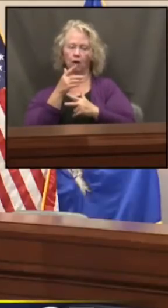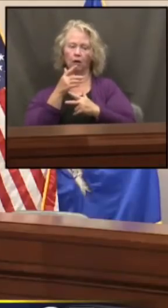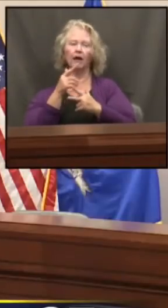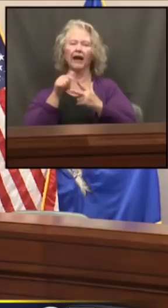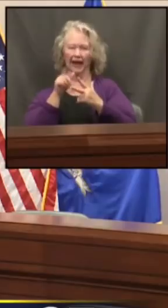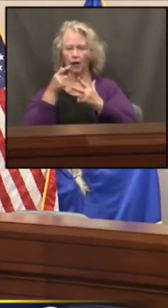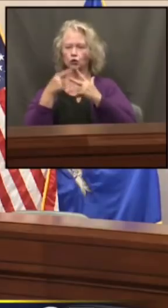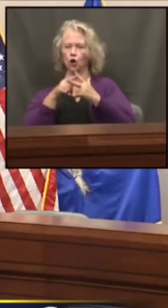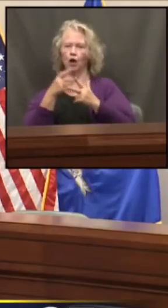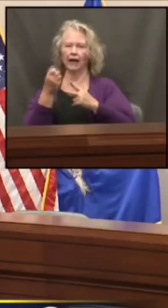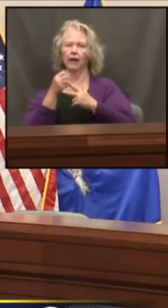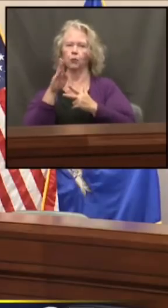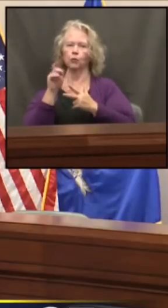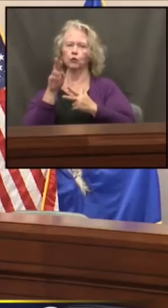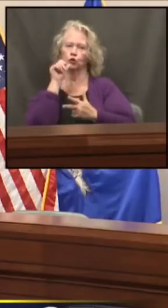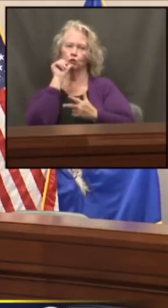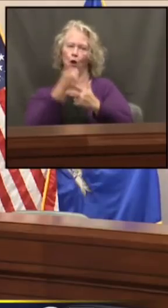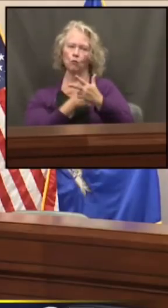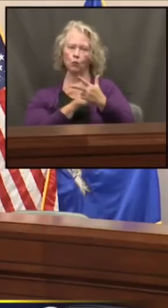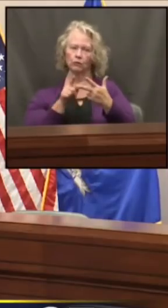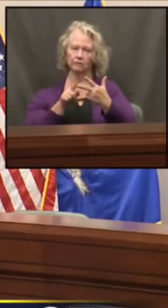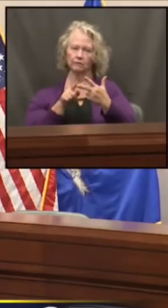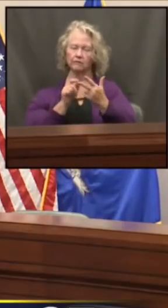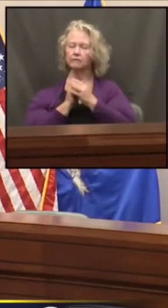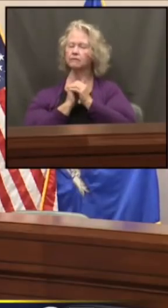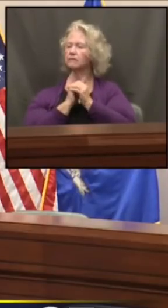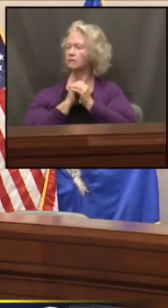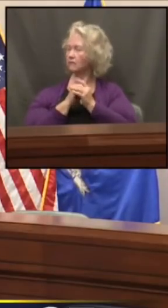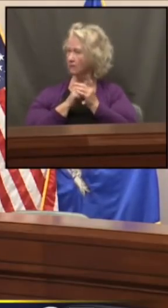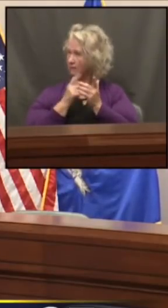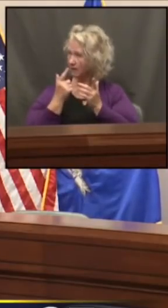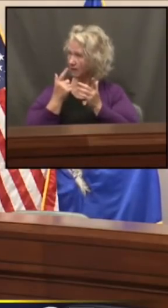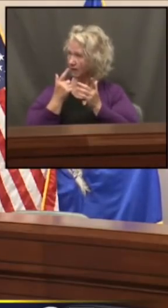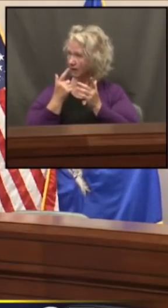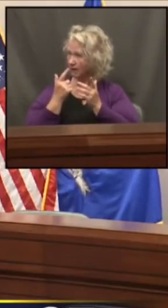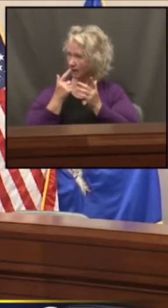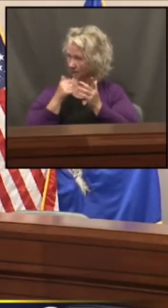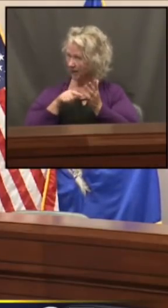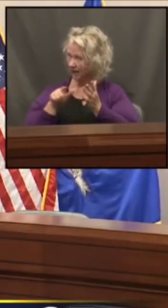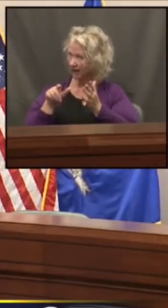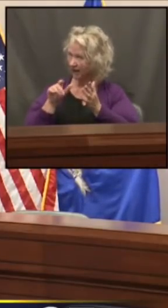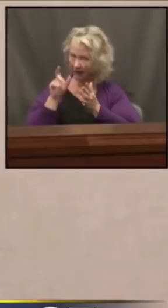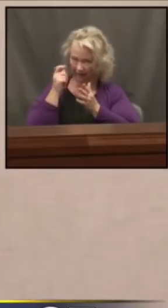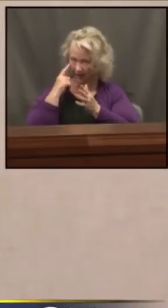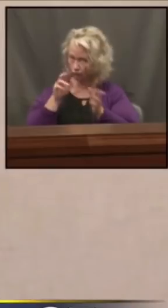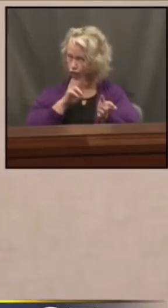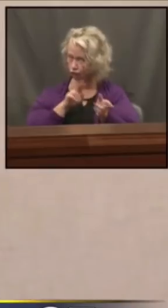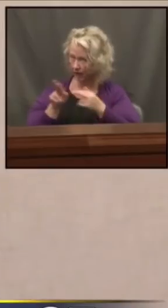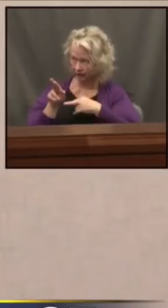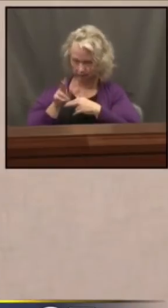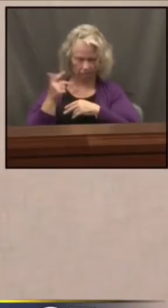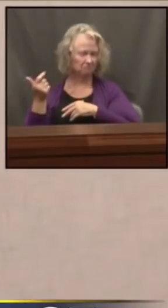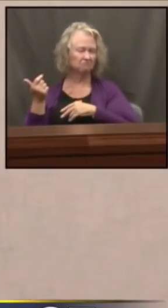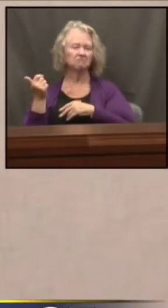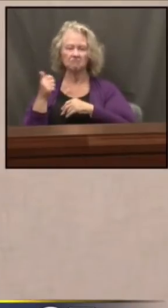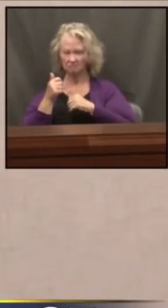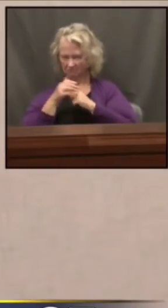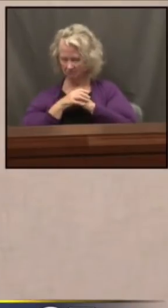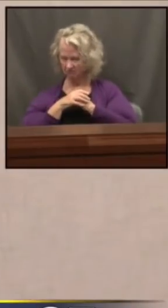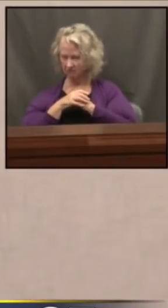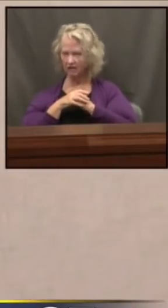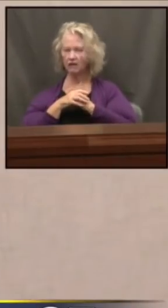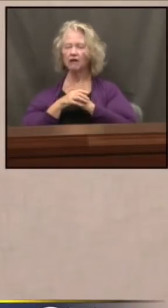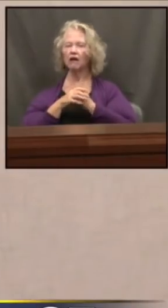Okay, but the state will be able, I mean, you're ready to stand up a Yep. Our program providers are ready. We've go out to